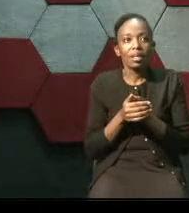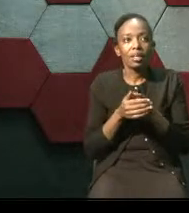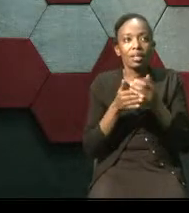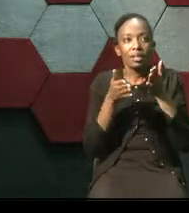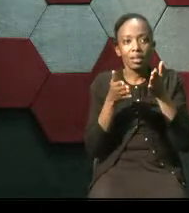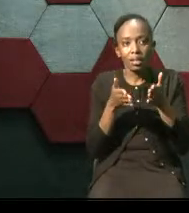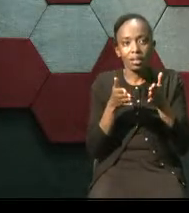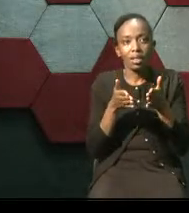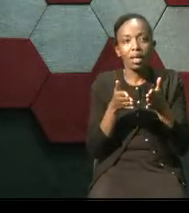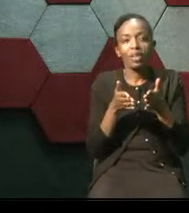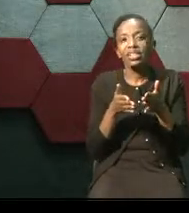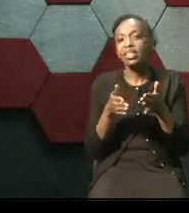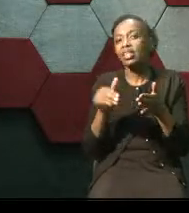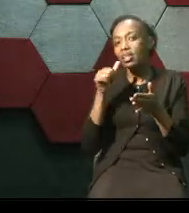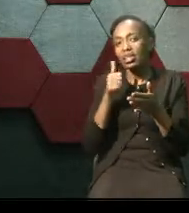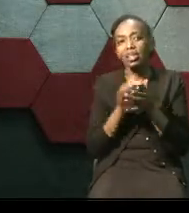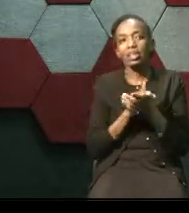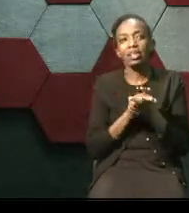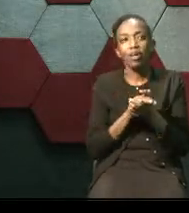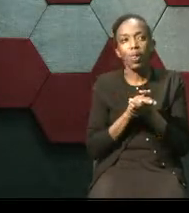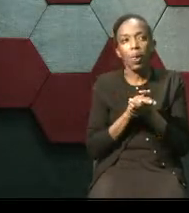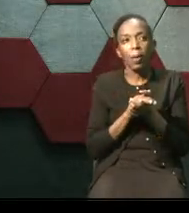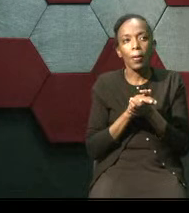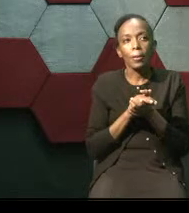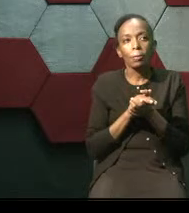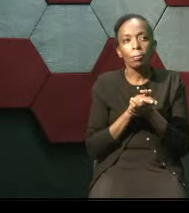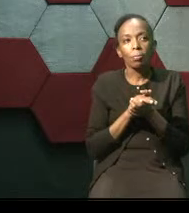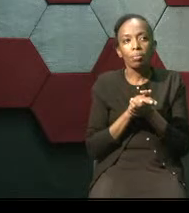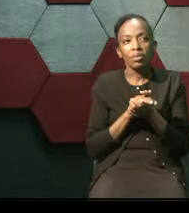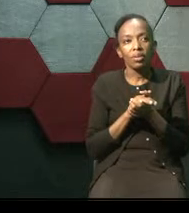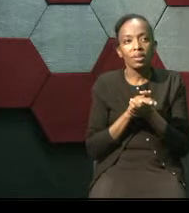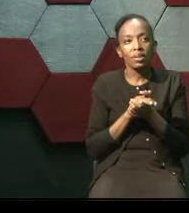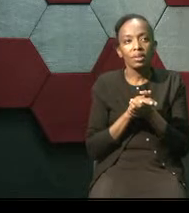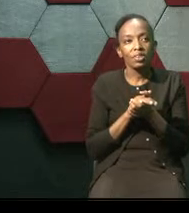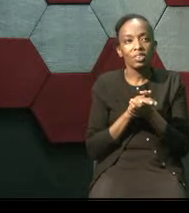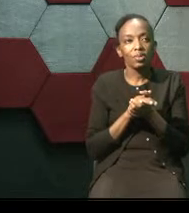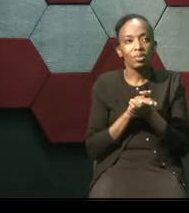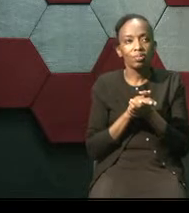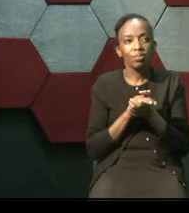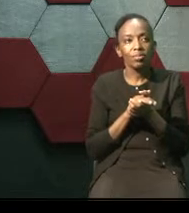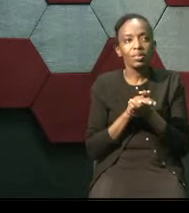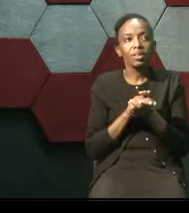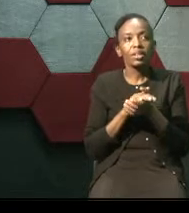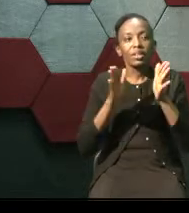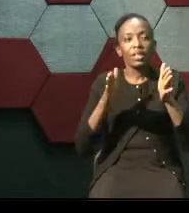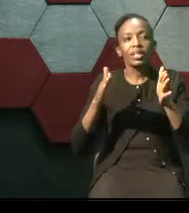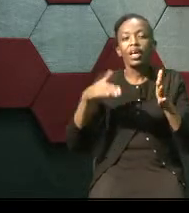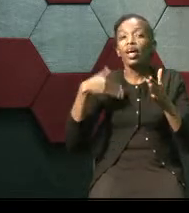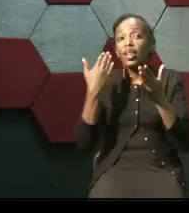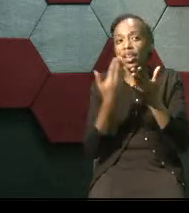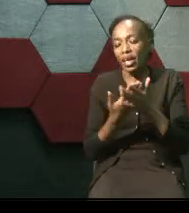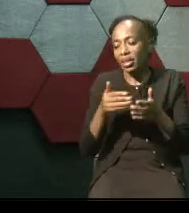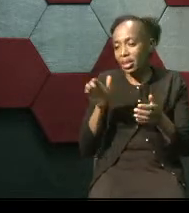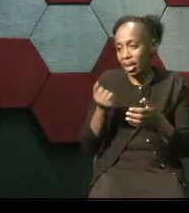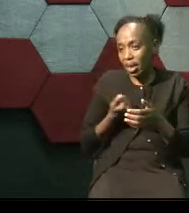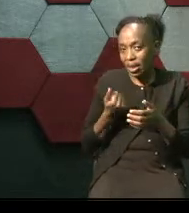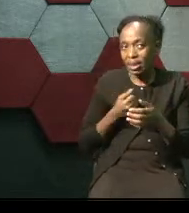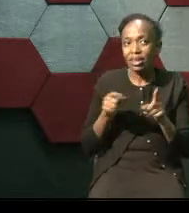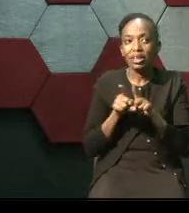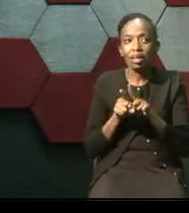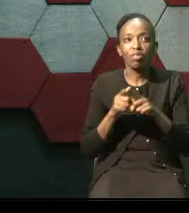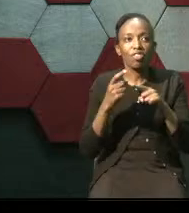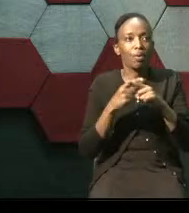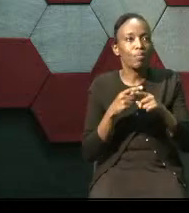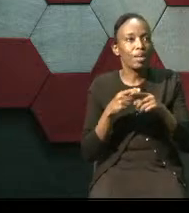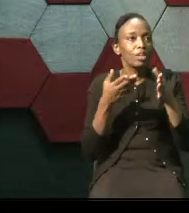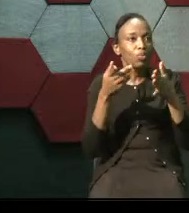It is Wawa. It is Wawa. It is Nana. Great, so thanks ladies, and yes, thanks Karaganya from the